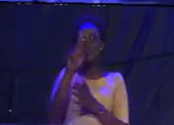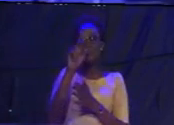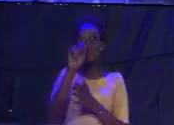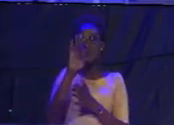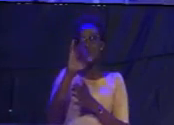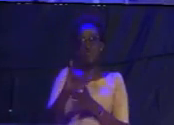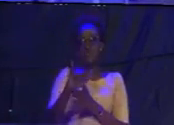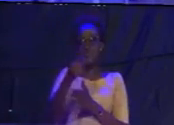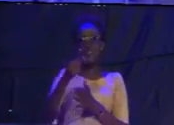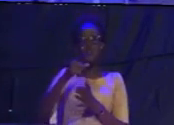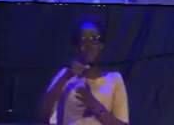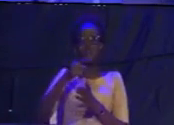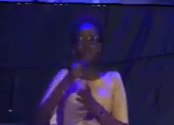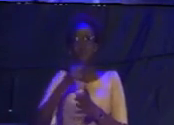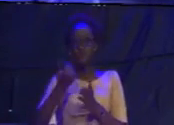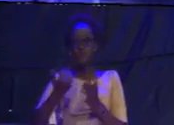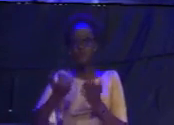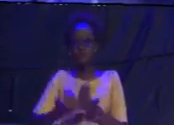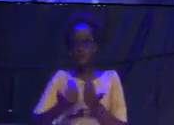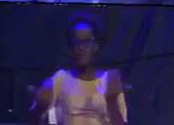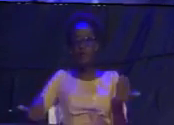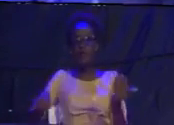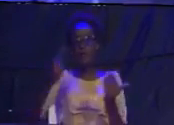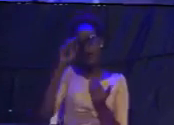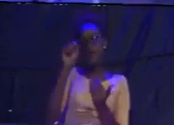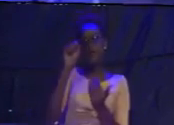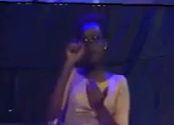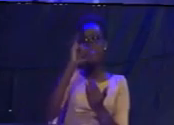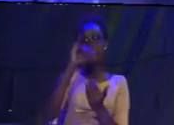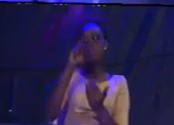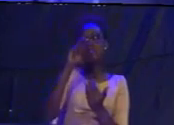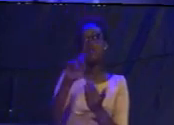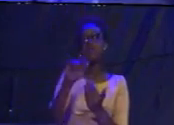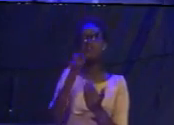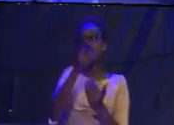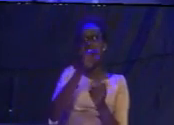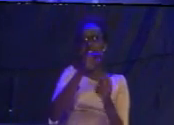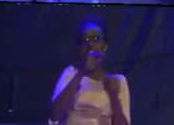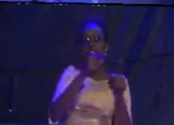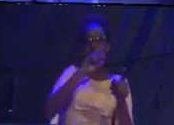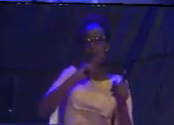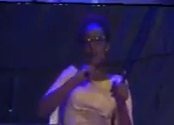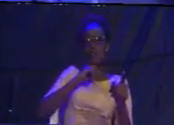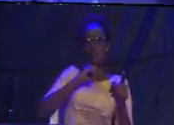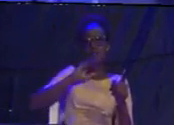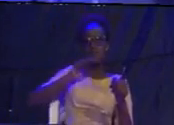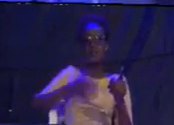Lucius and Alexander were sons of Simon the Alexandrian. His